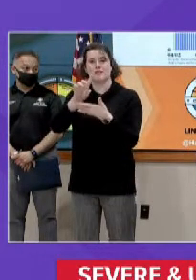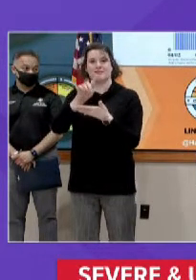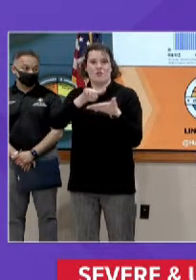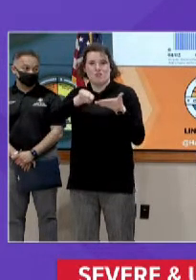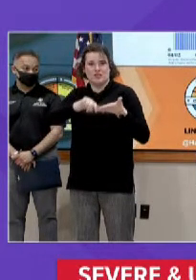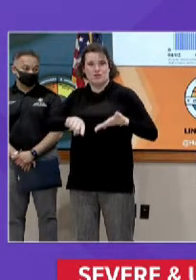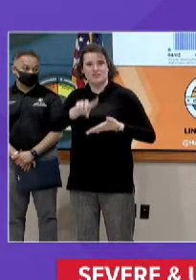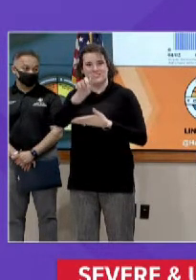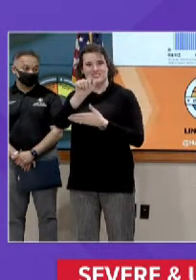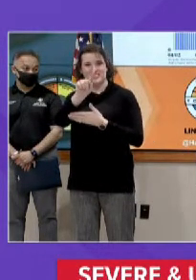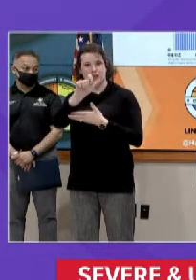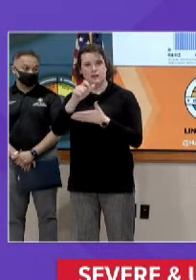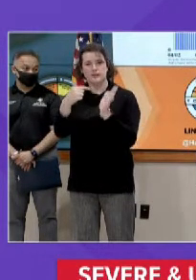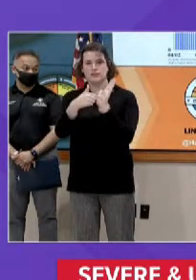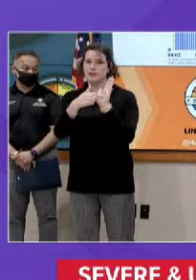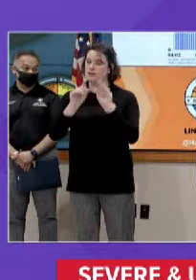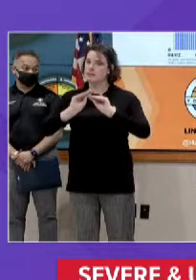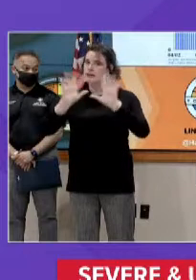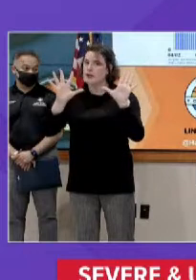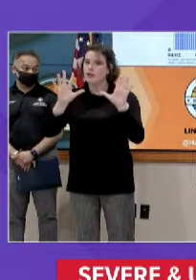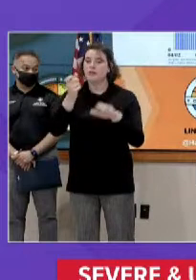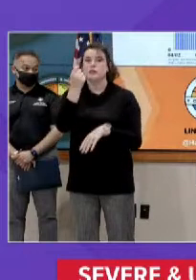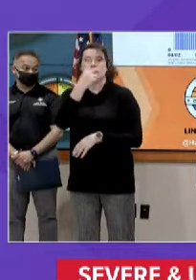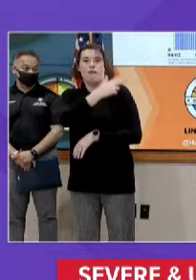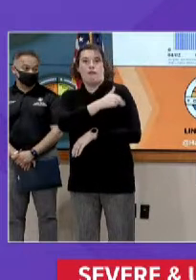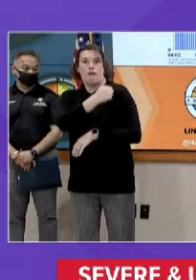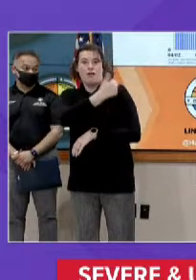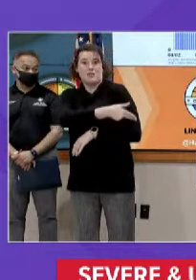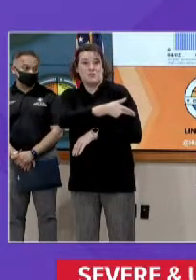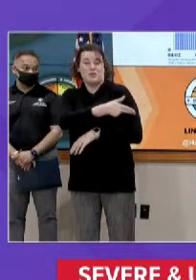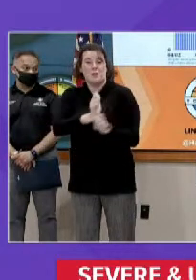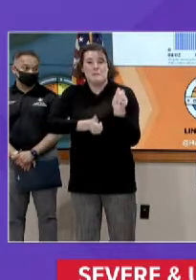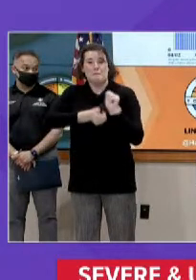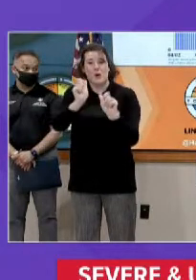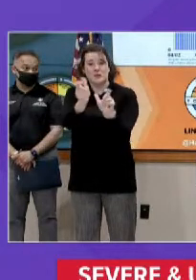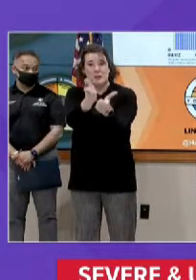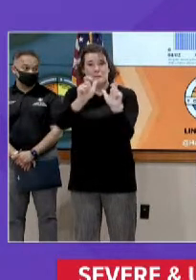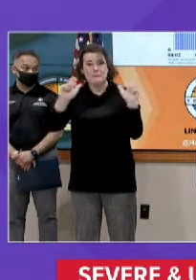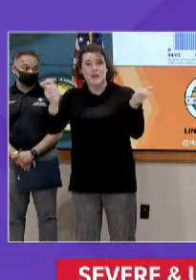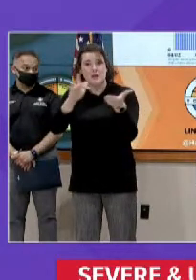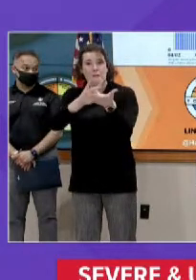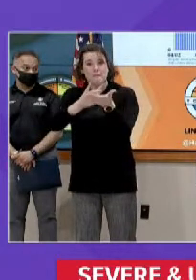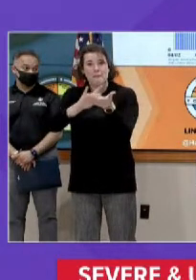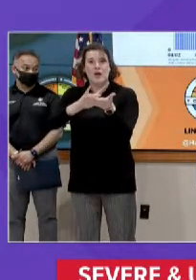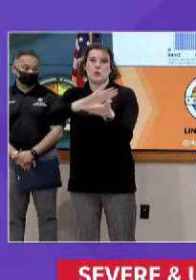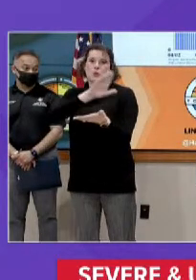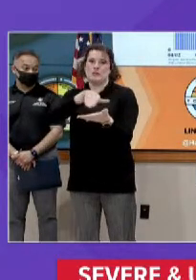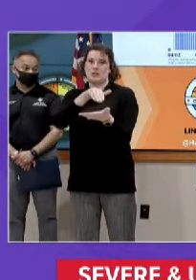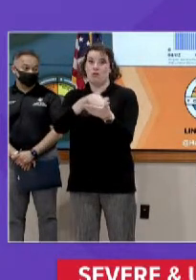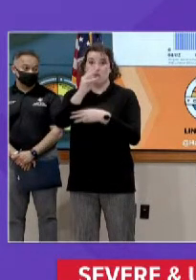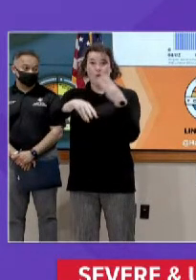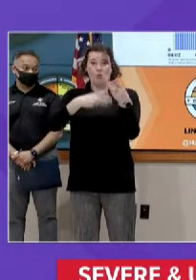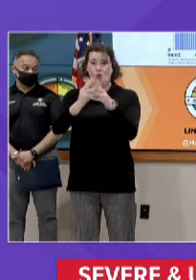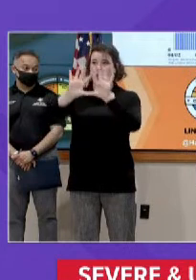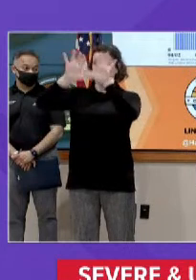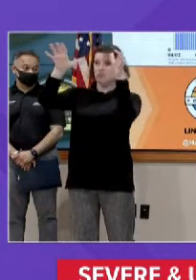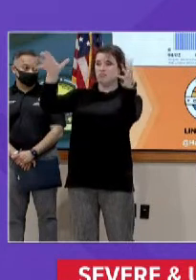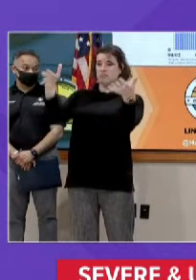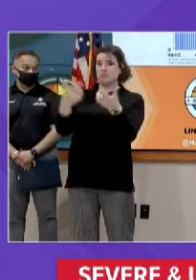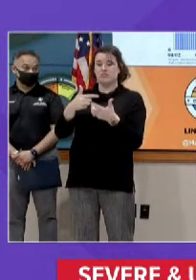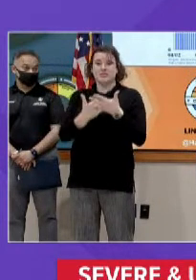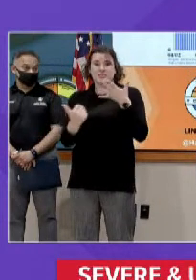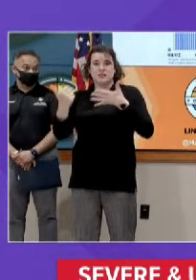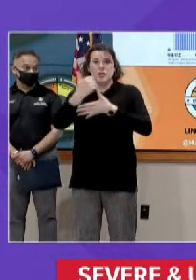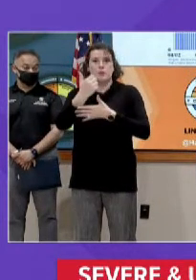is indisputable. Our hospitals, the largest medical center in the world, are using